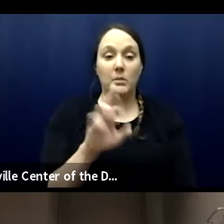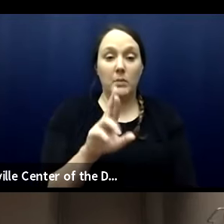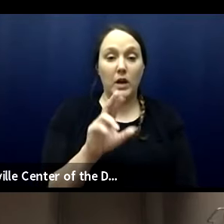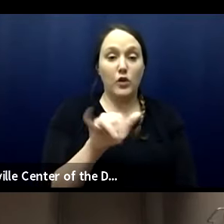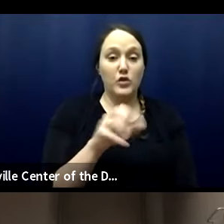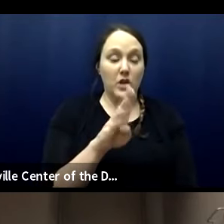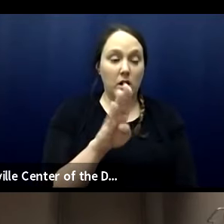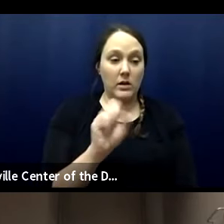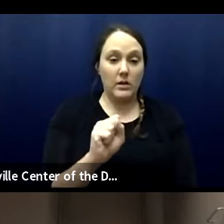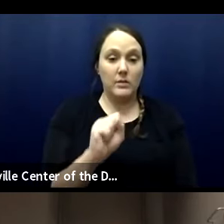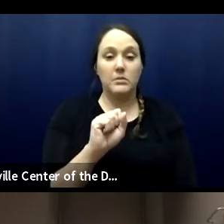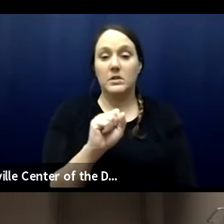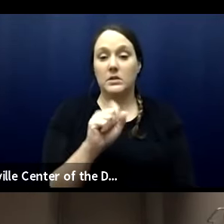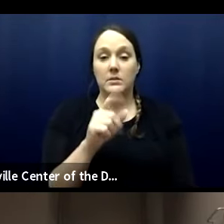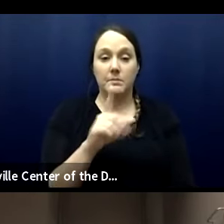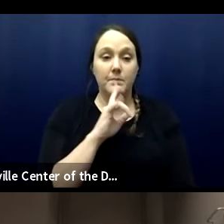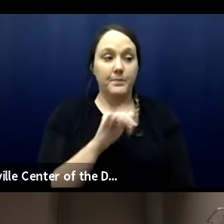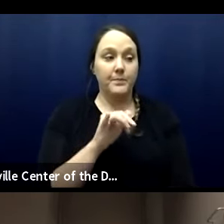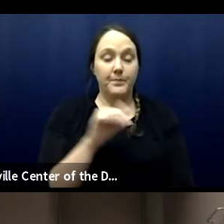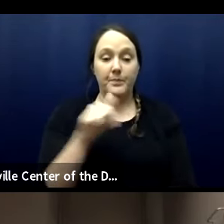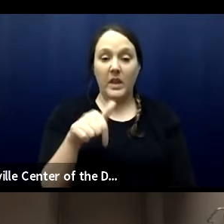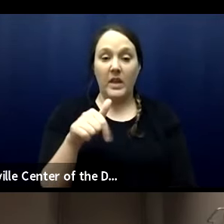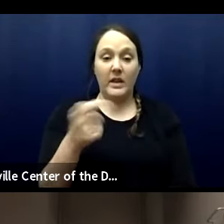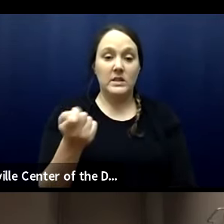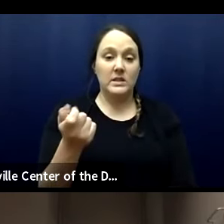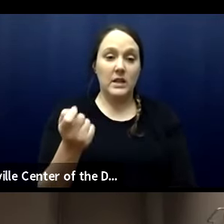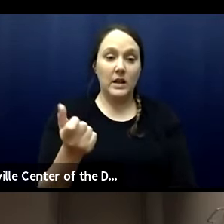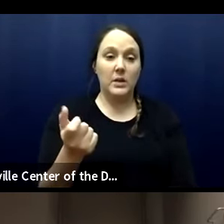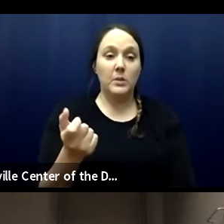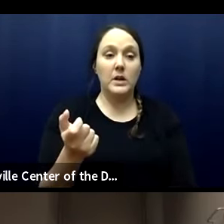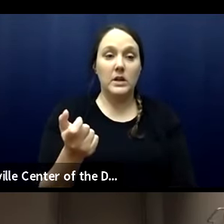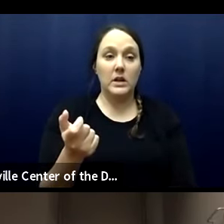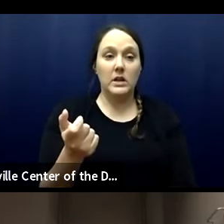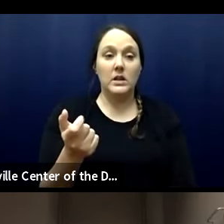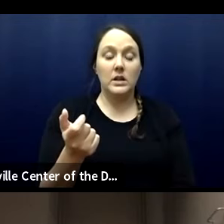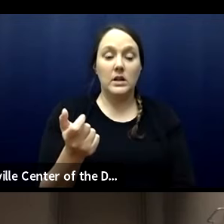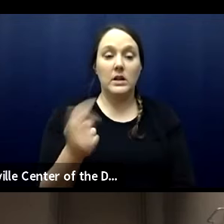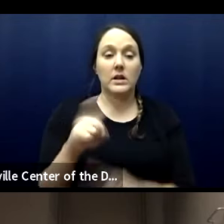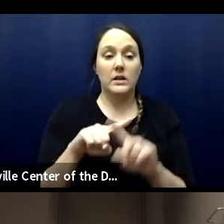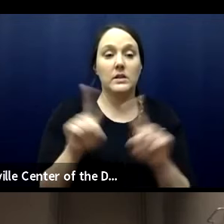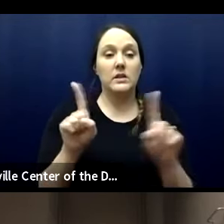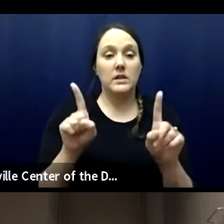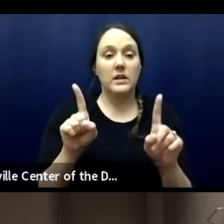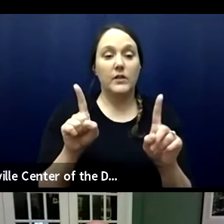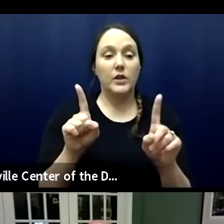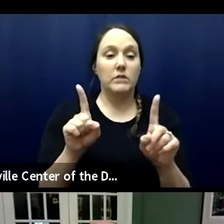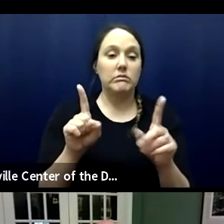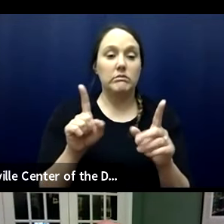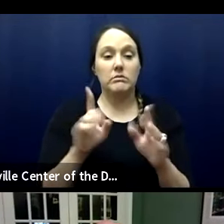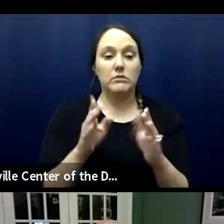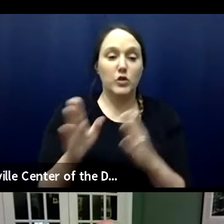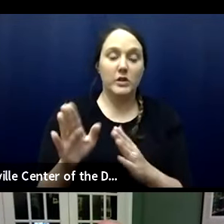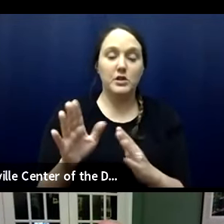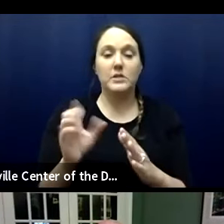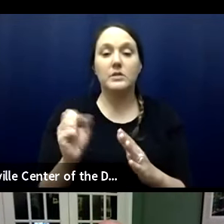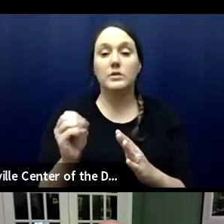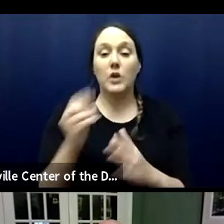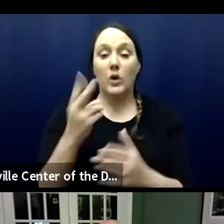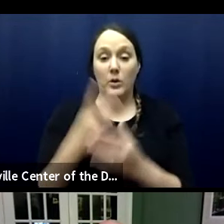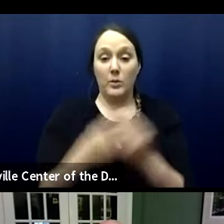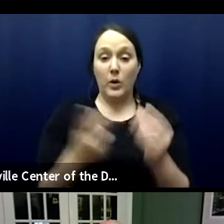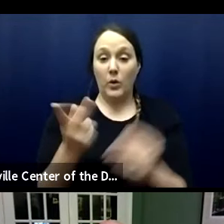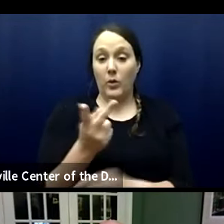certainly of all this board, I mean, this is a little bit of a different direction. And so for both of